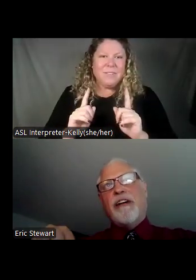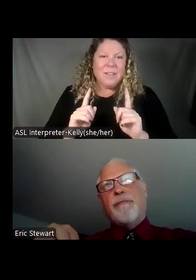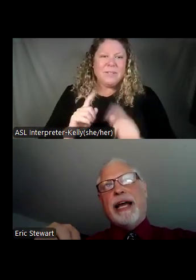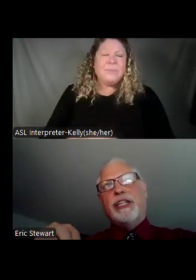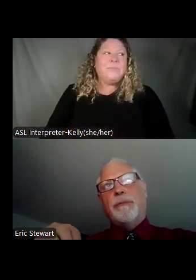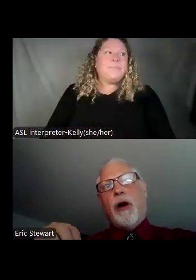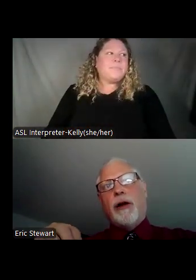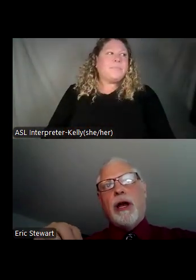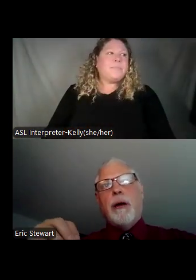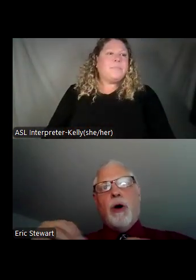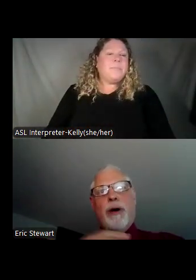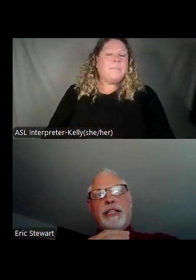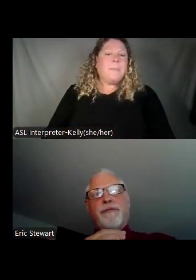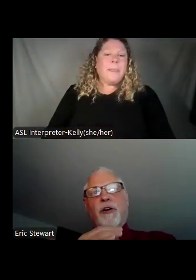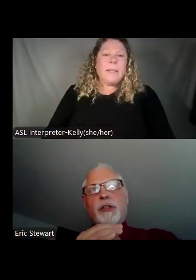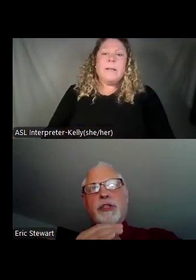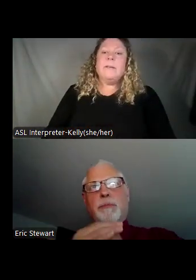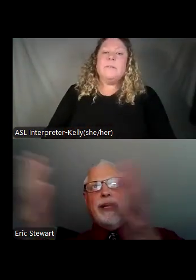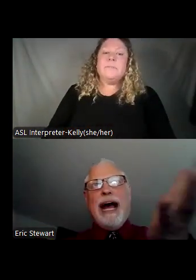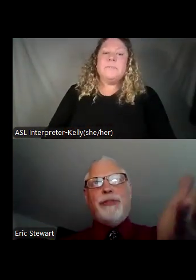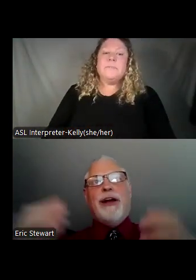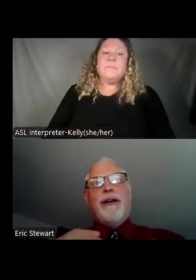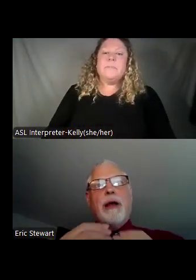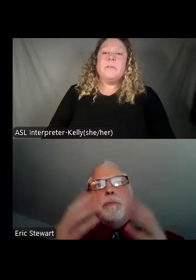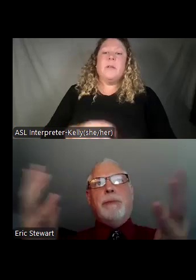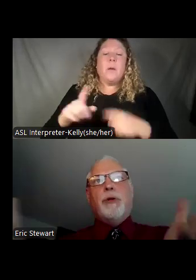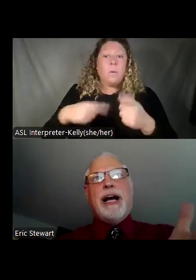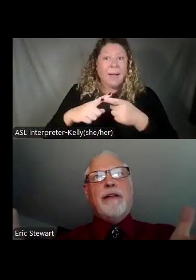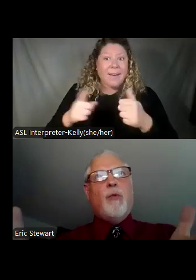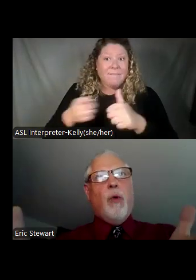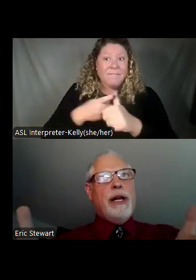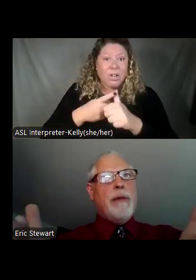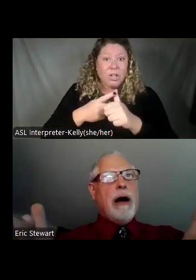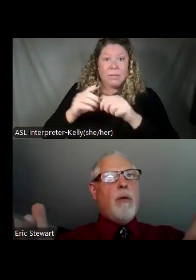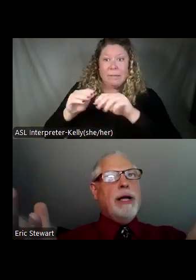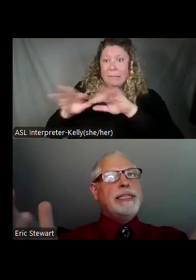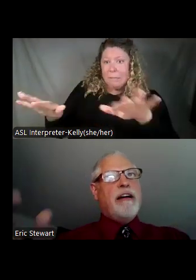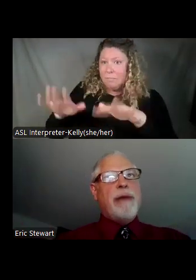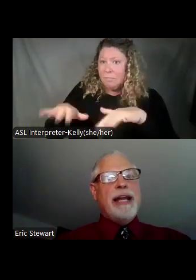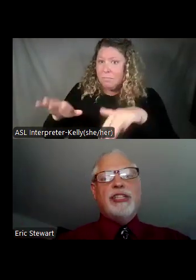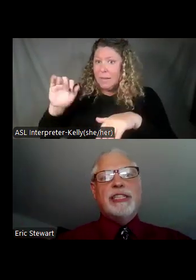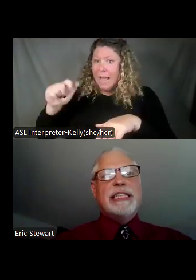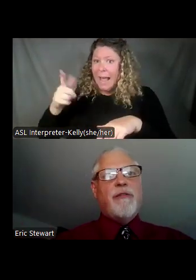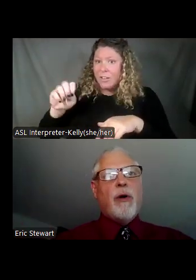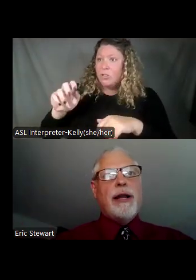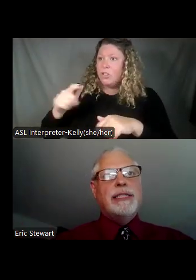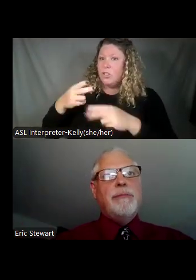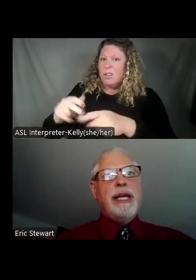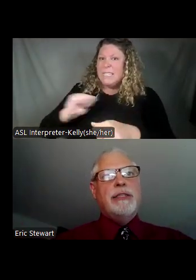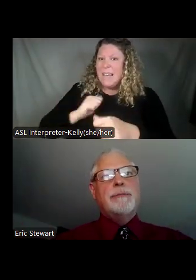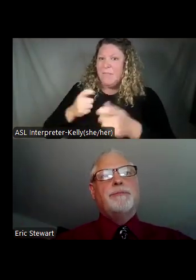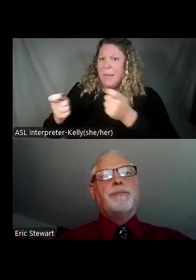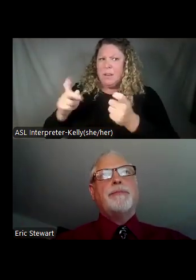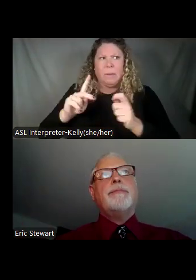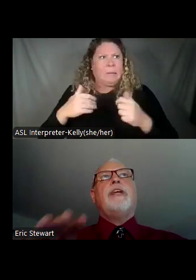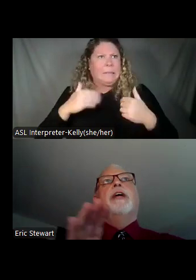that self-managing part. But when it's first put out there, people are kind of worried about what self-managing and self-organizing